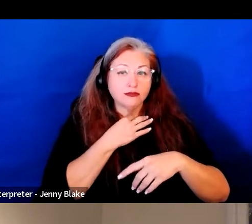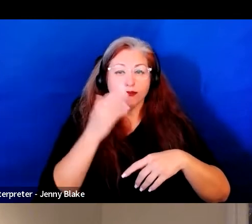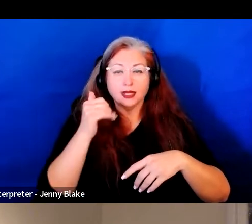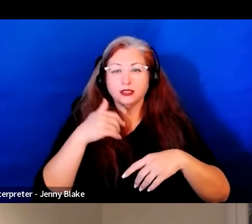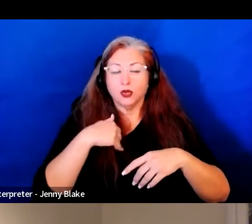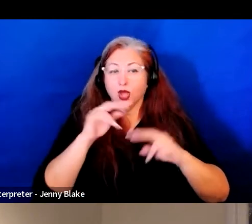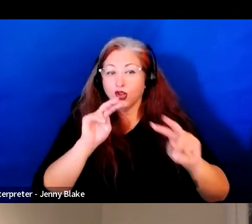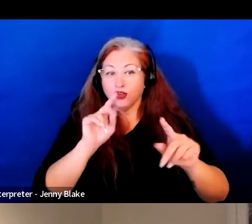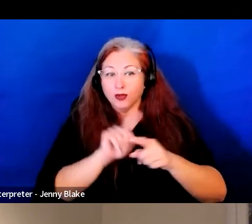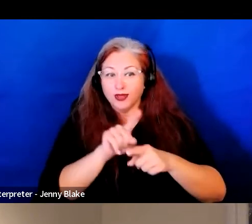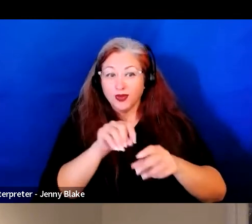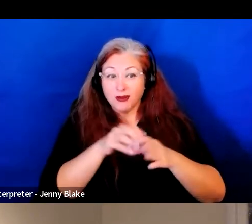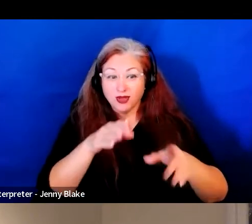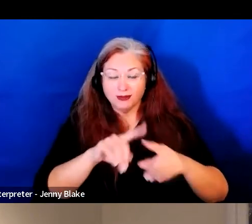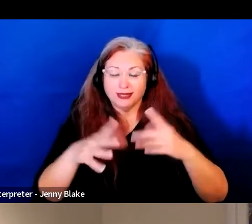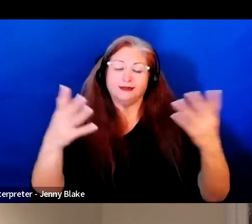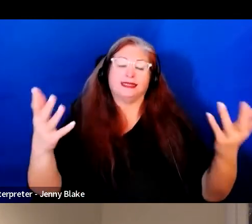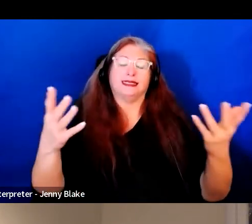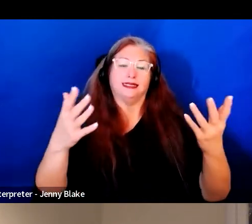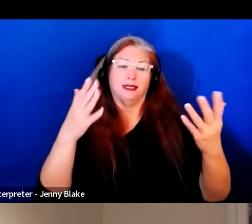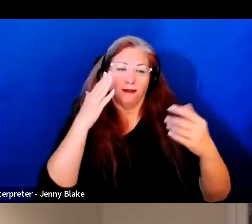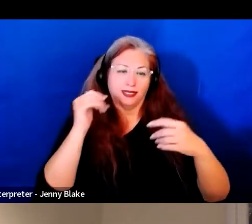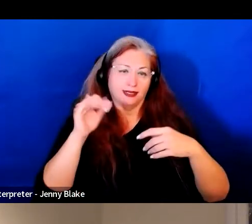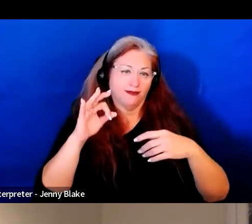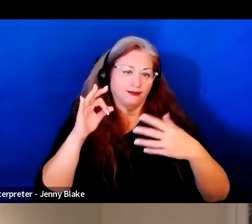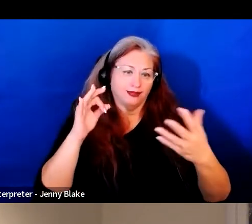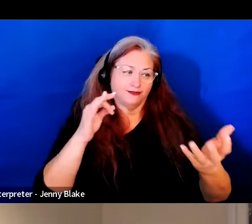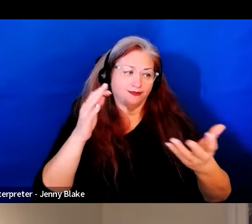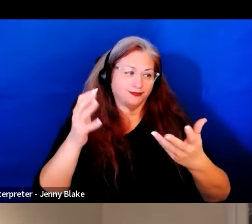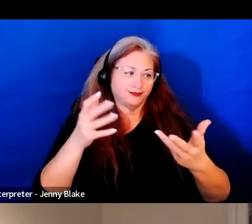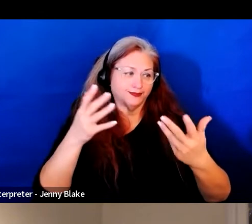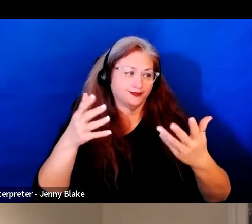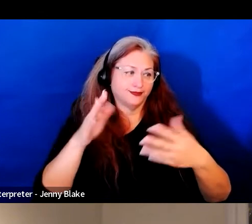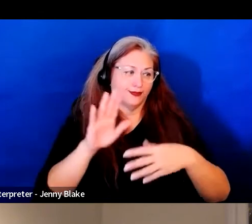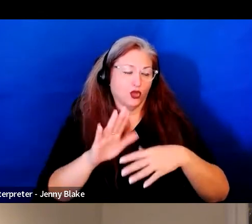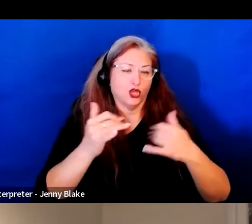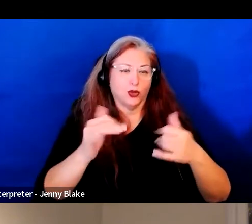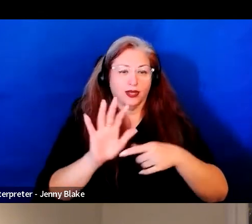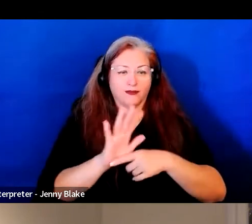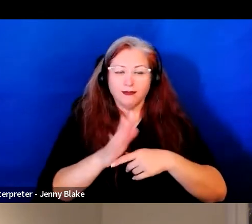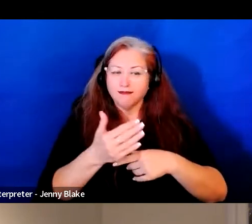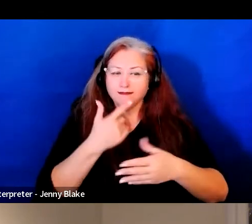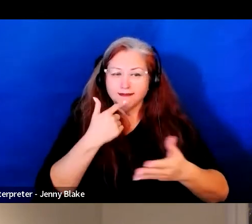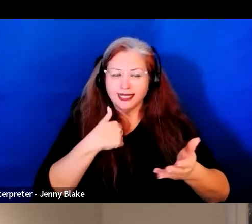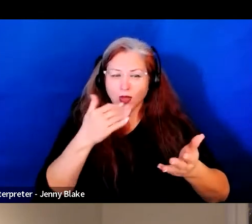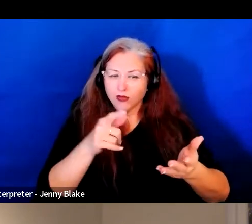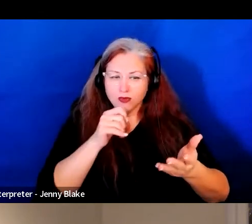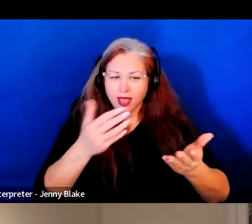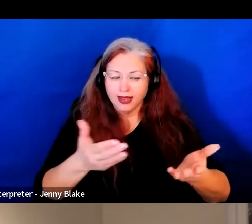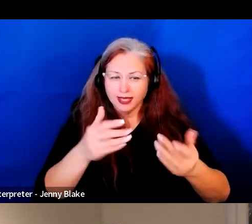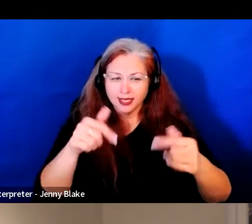were looking forward to meeting you in person, but I think because of your current film. So tell us why you're not here,